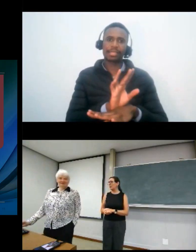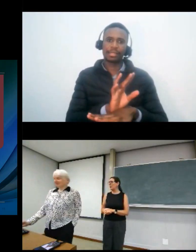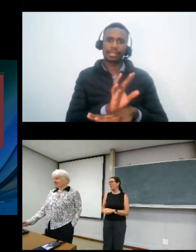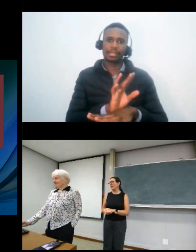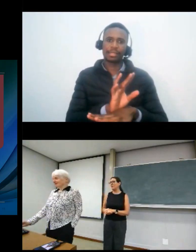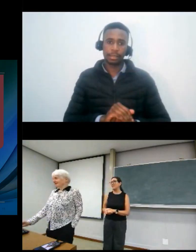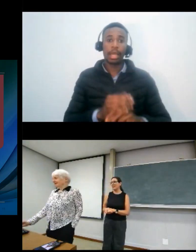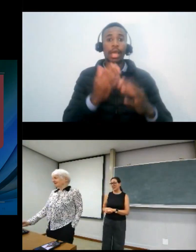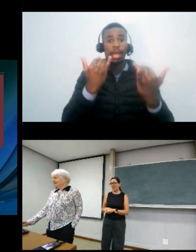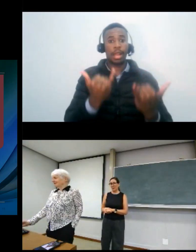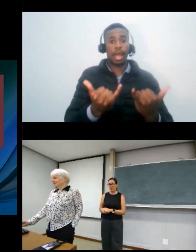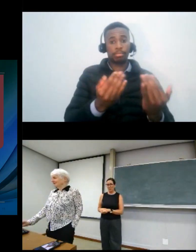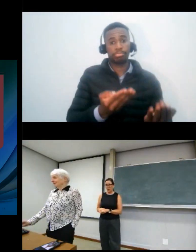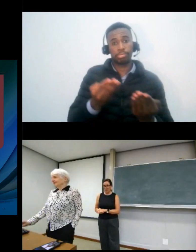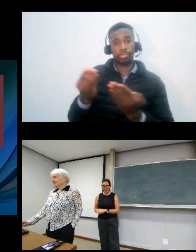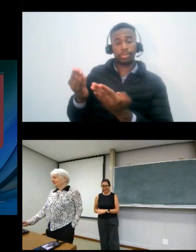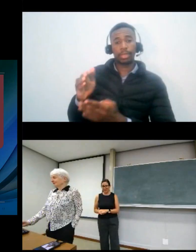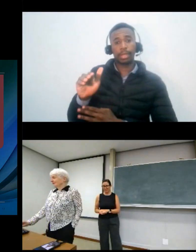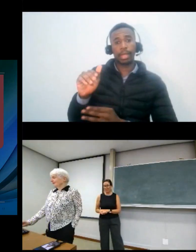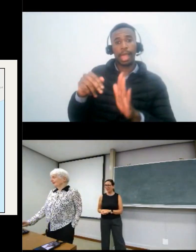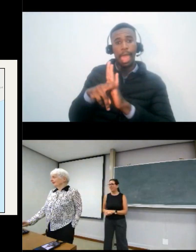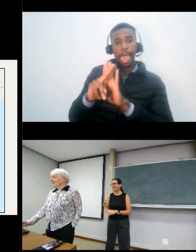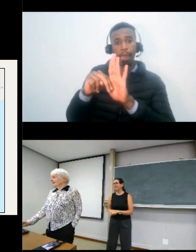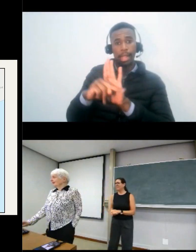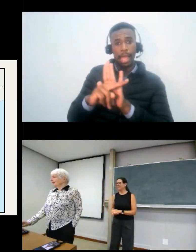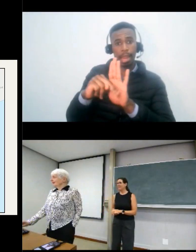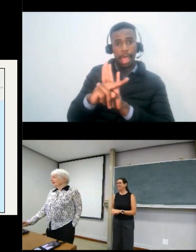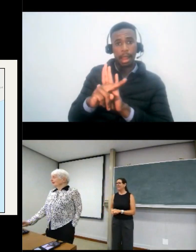talk a little bit more about the results from the project.